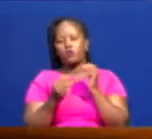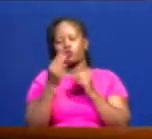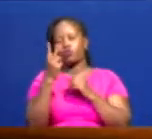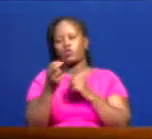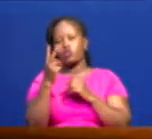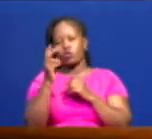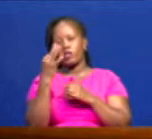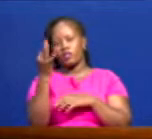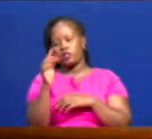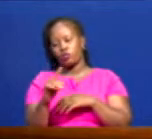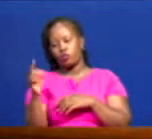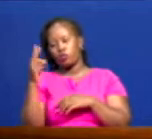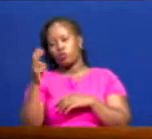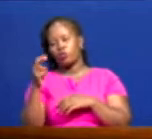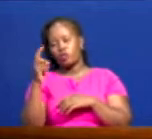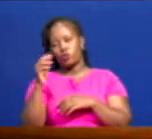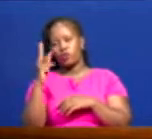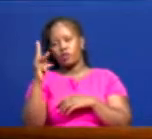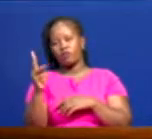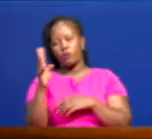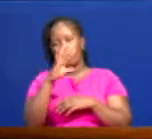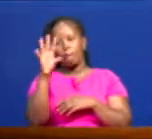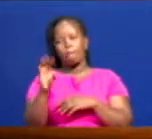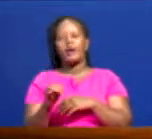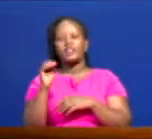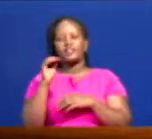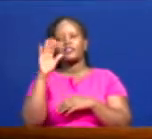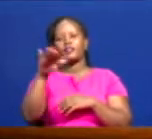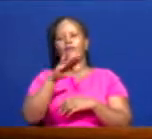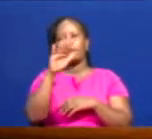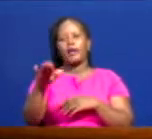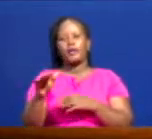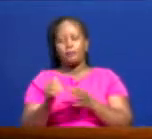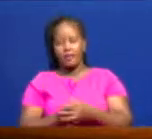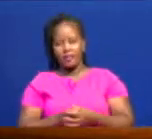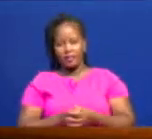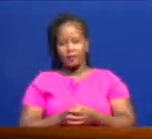cycle in Parliament.